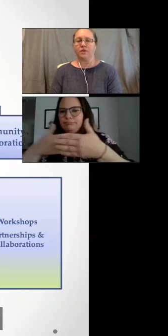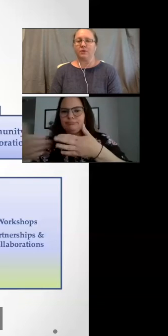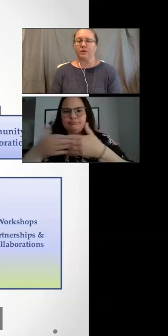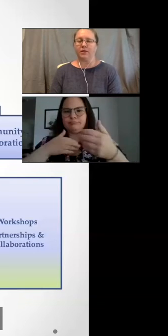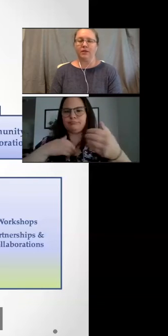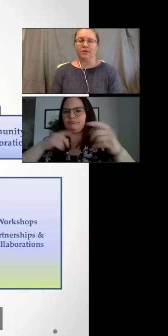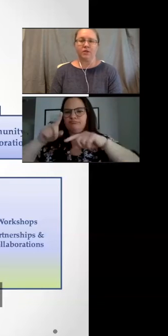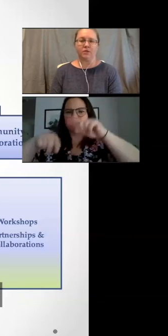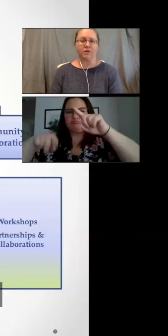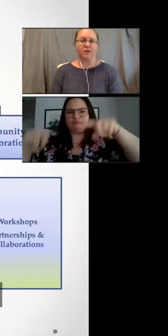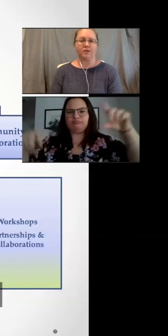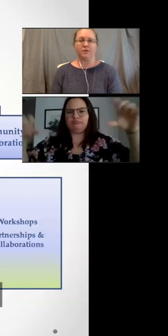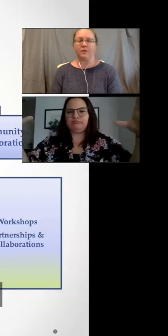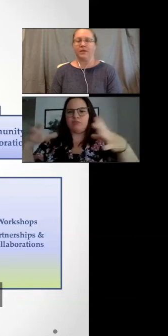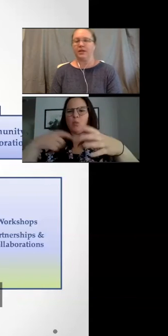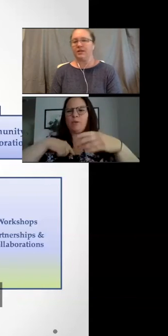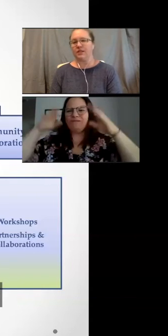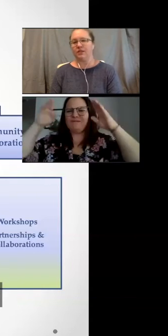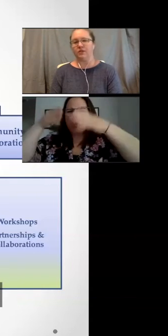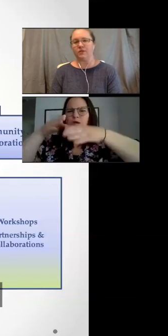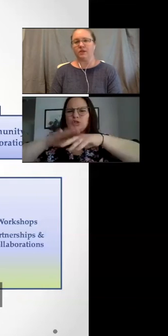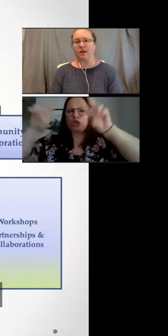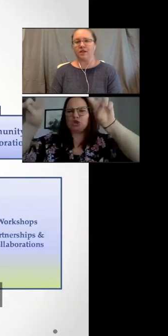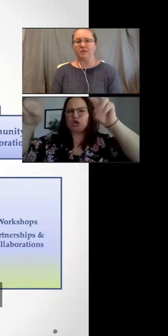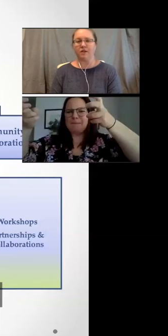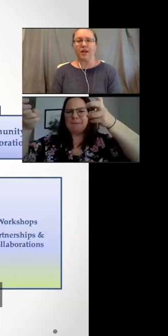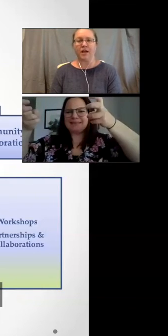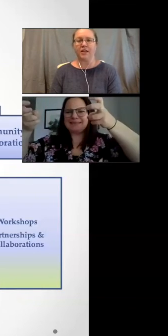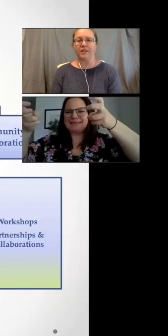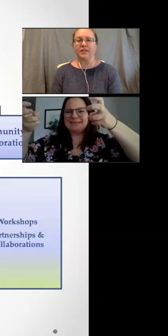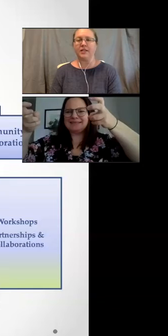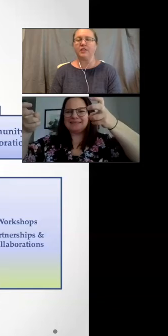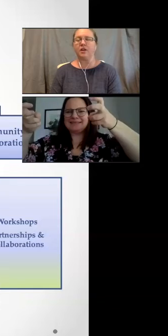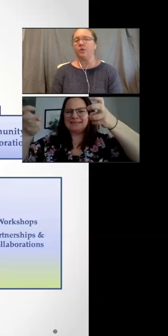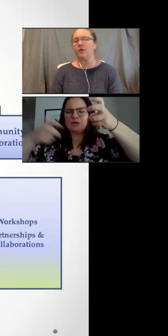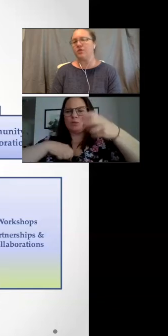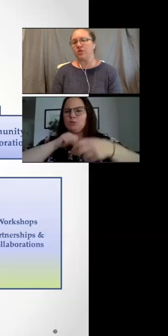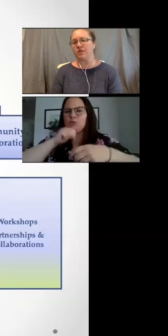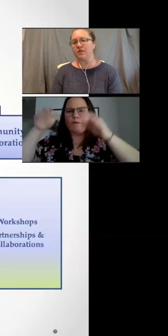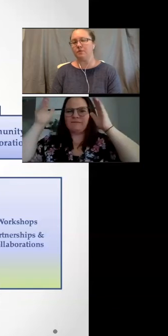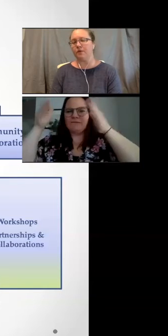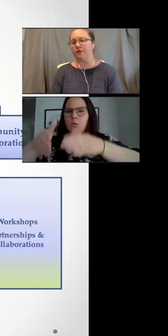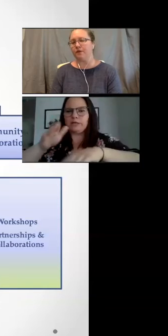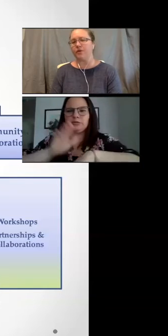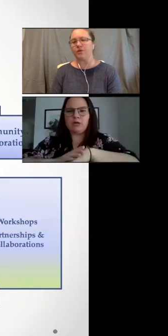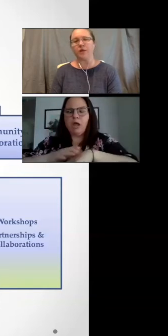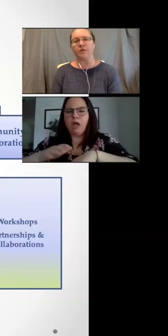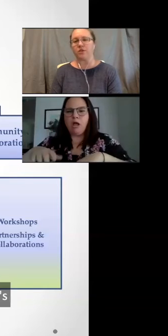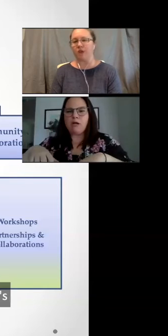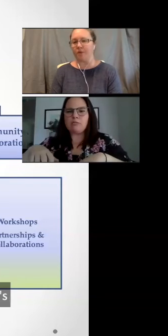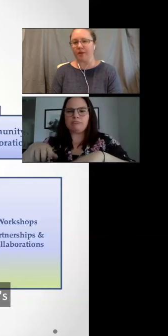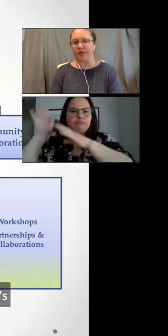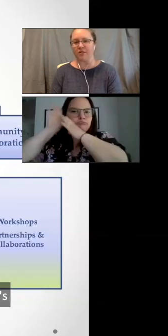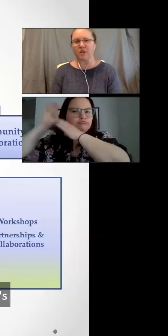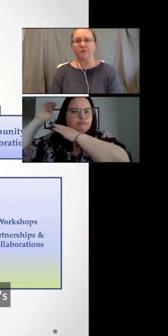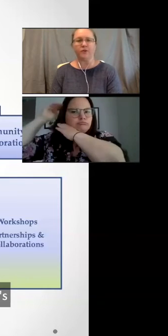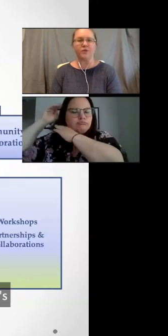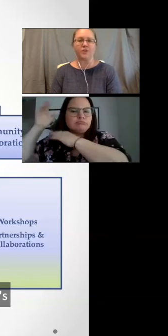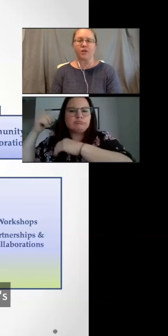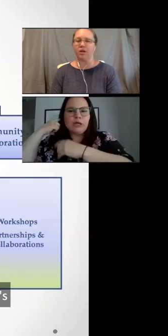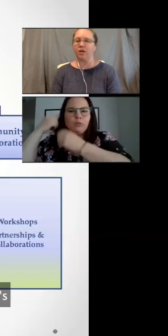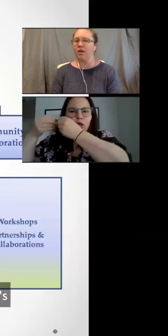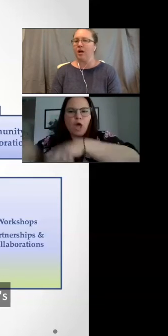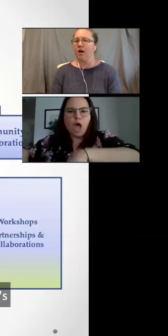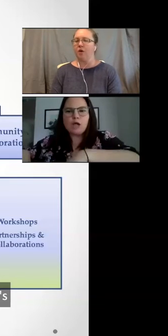or a spoken language, whether they are speaking and listening or using their eyes and their hands. It's always just focused around a topic. It's not